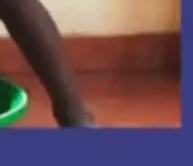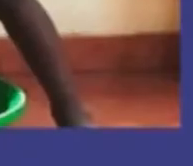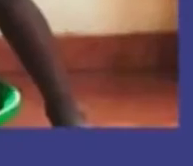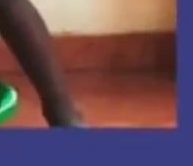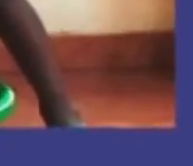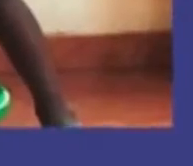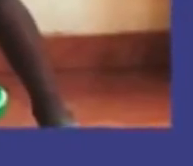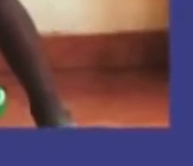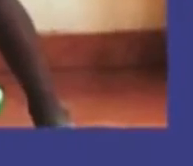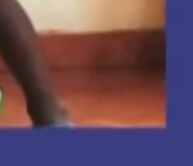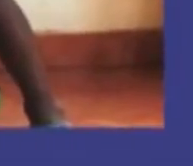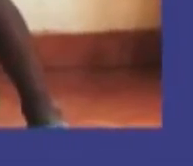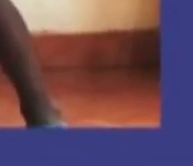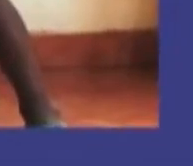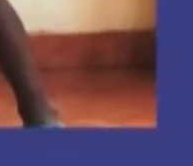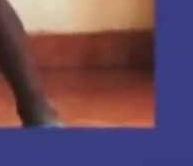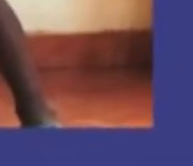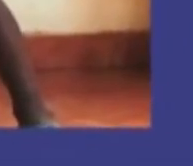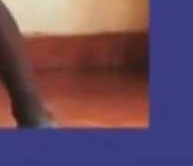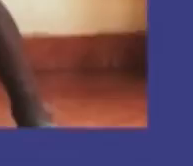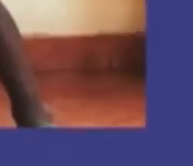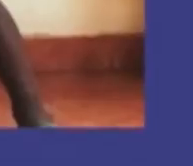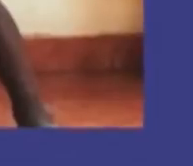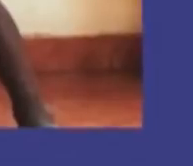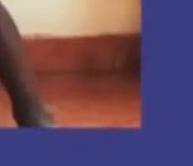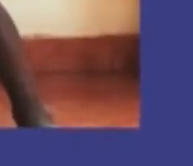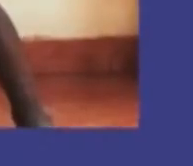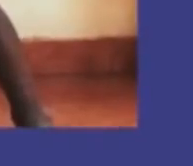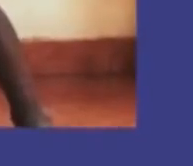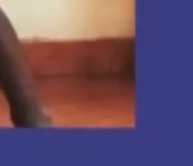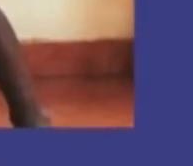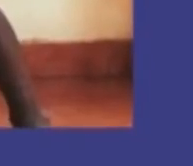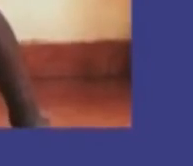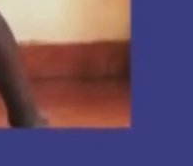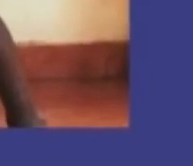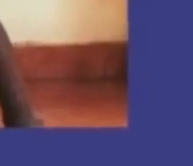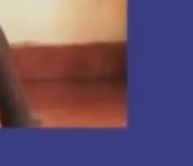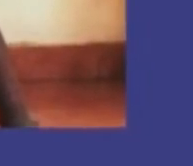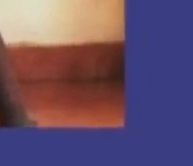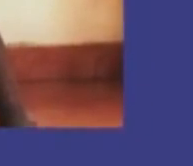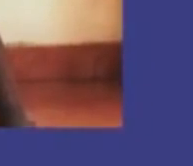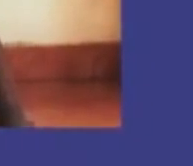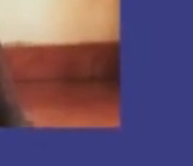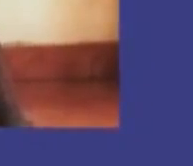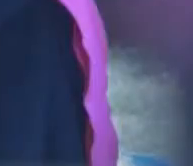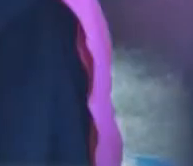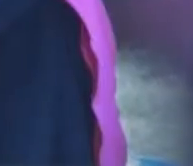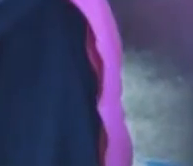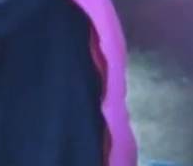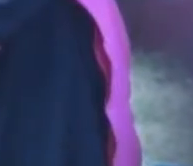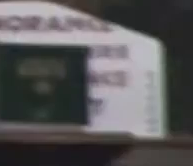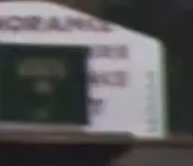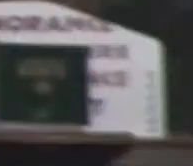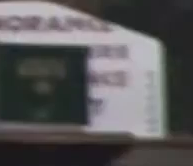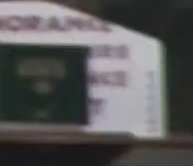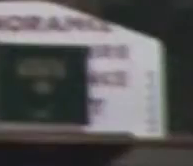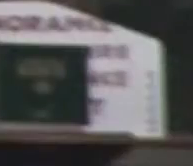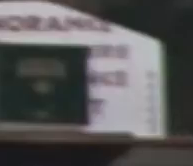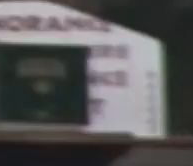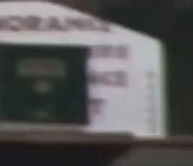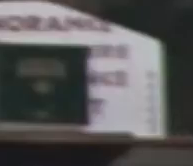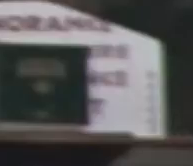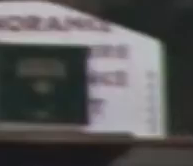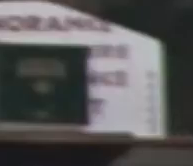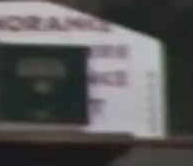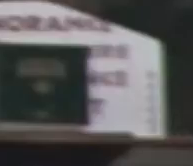compassion and concern for the vulnerable. These are the moments to mind the life of children. May the Lord